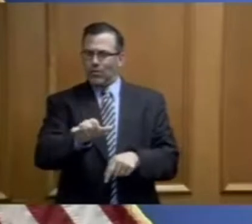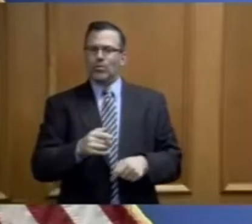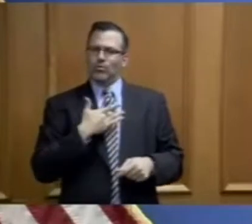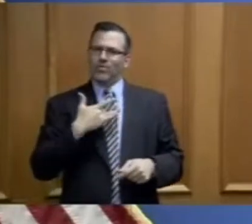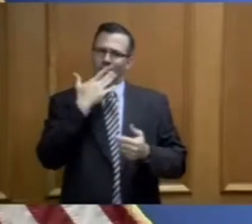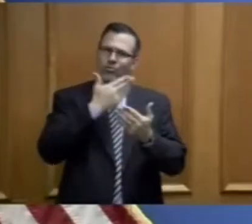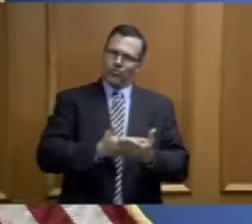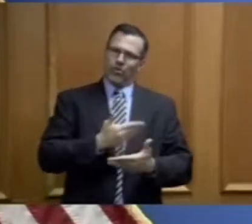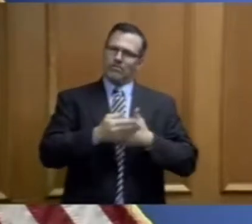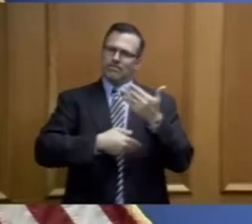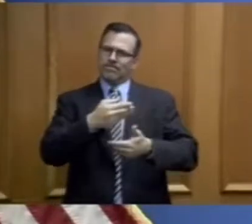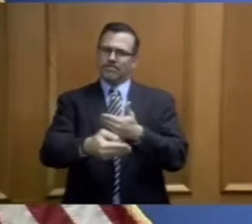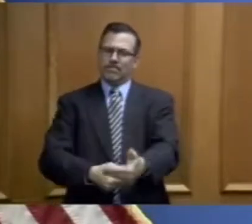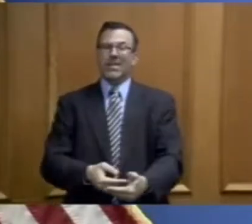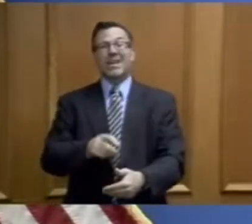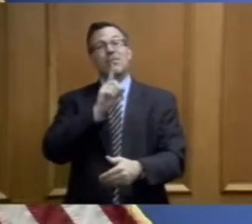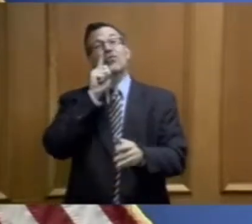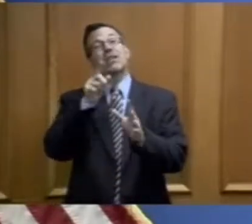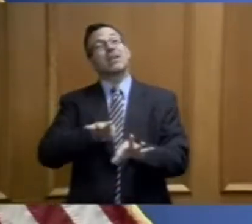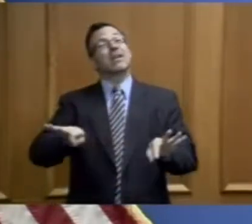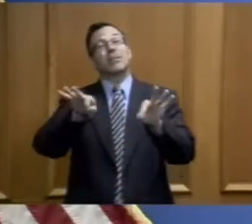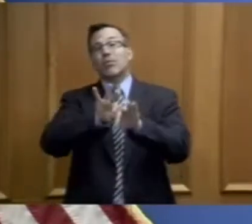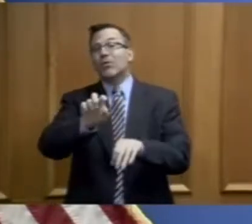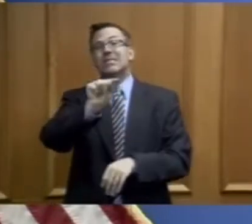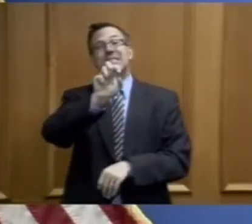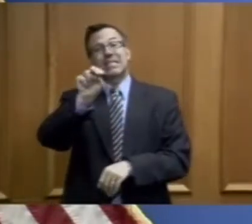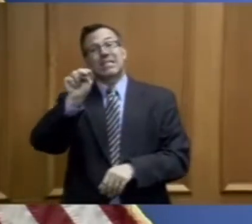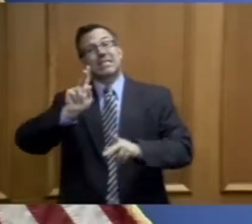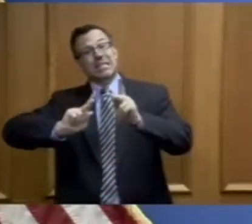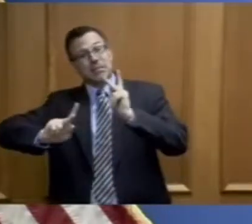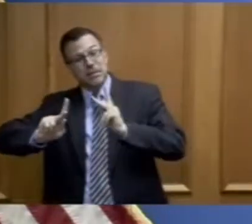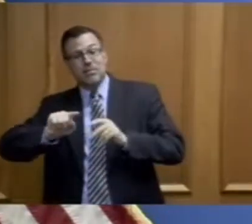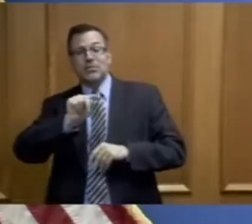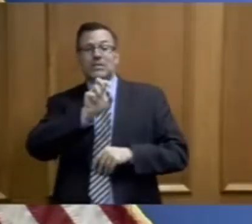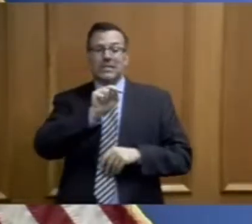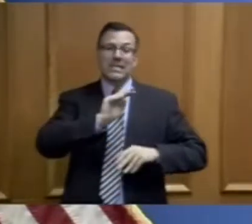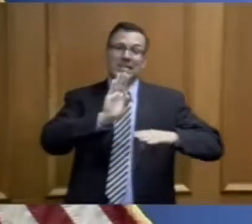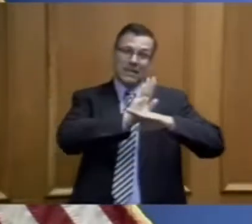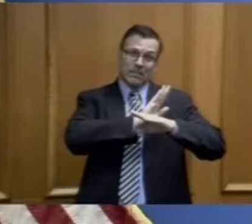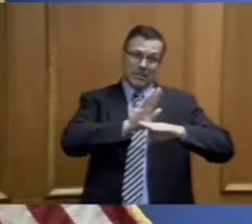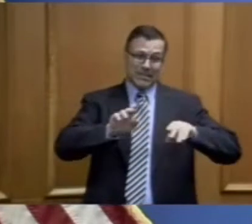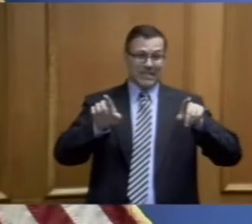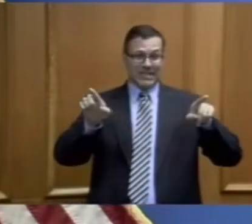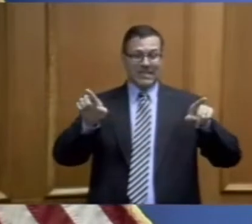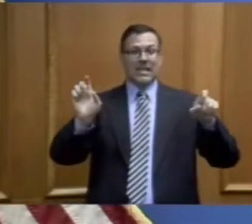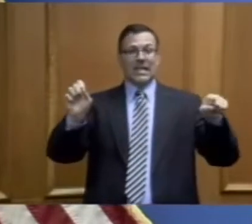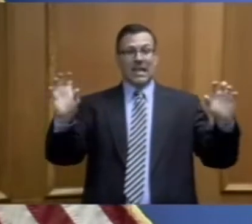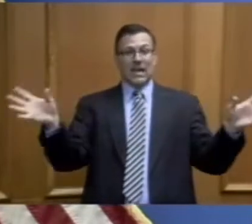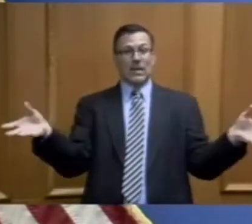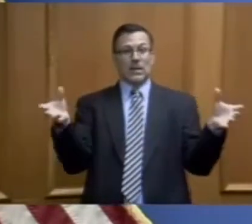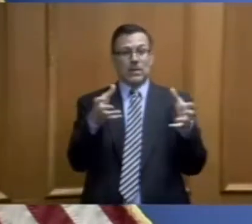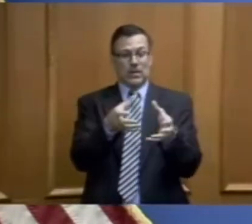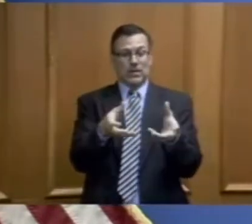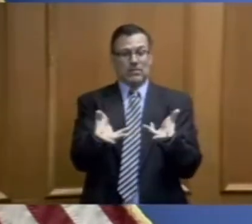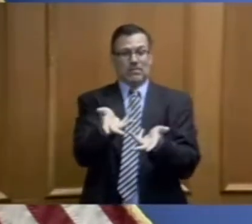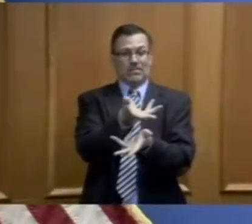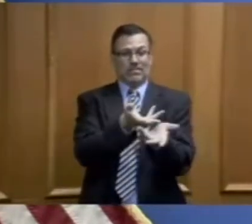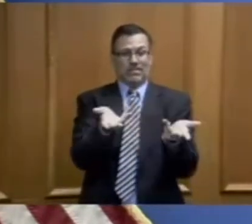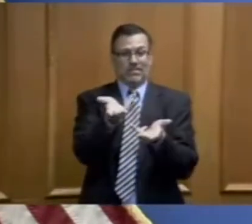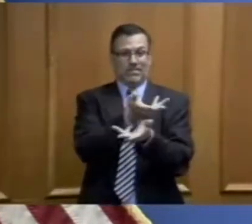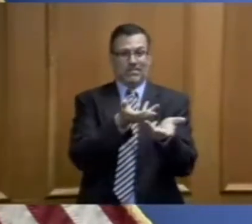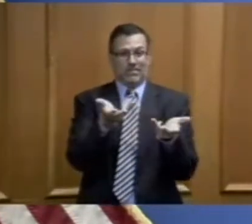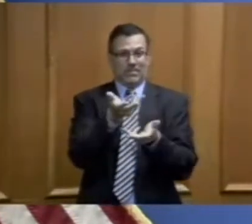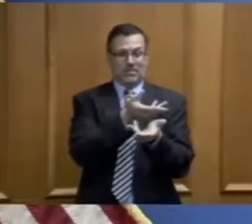importantly, Tennesseans and Tennessee businesses can once again engage and generate